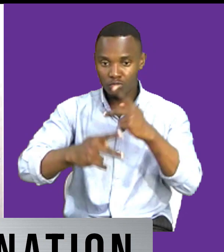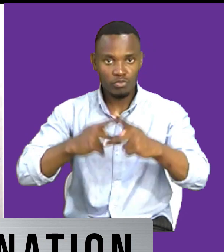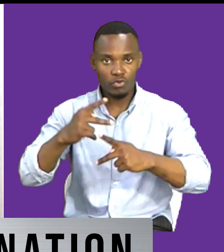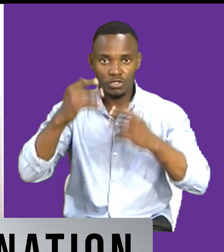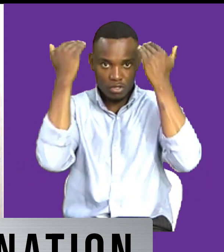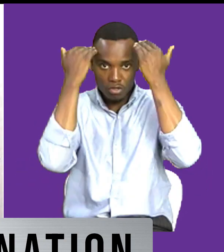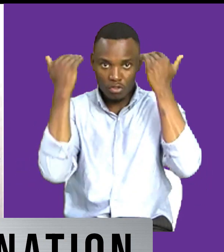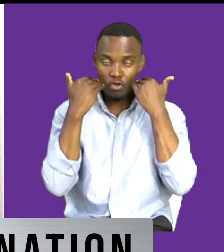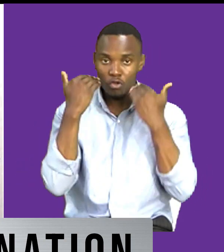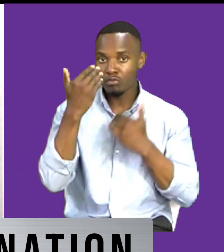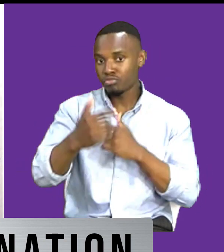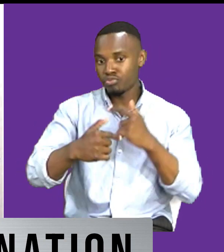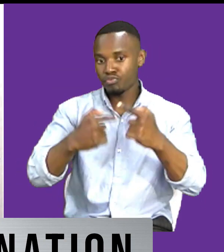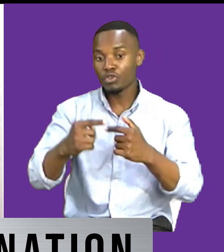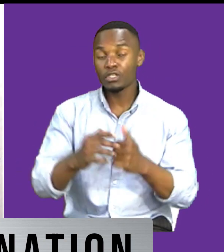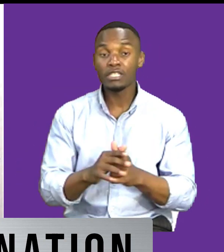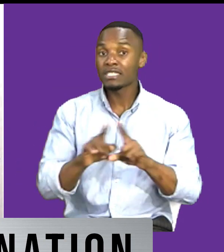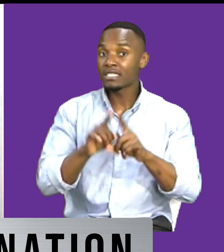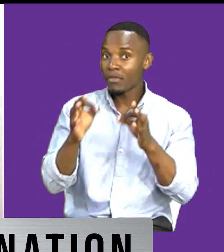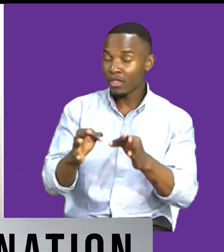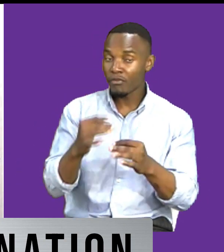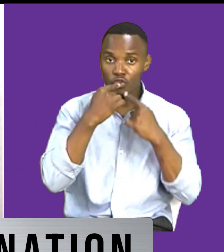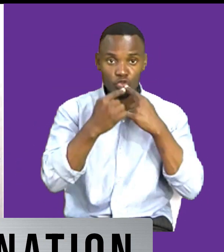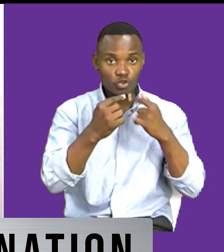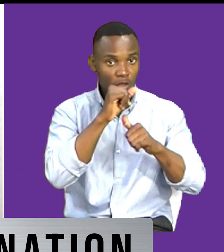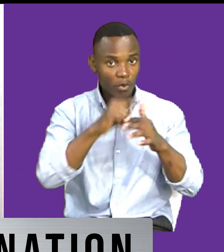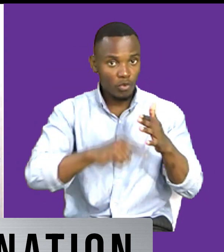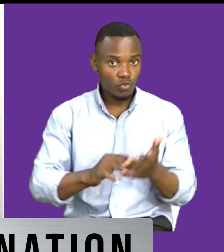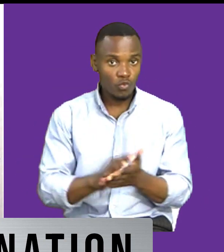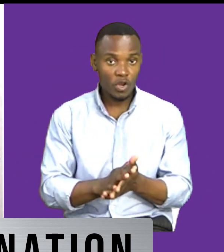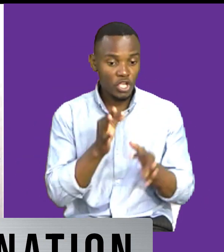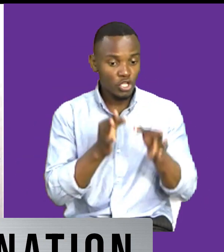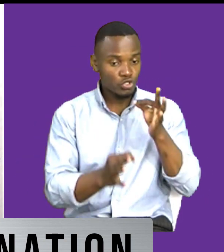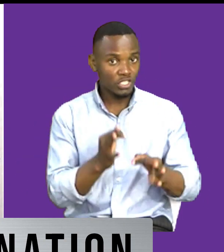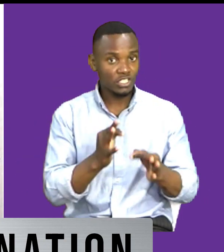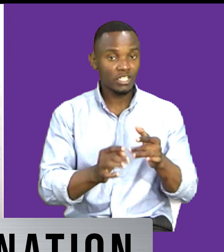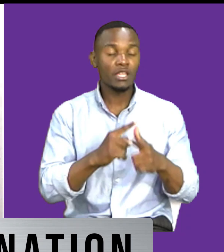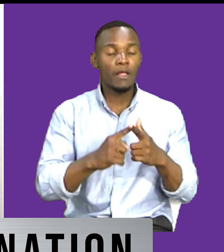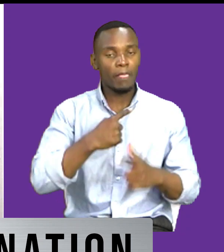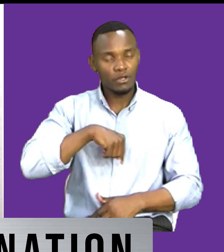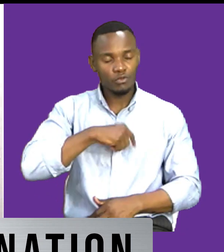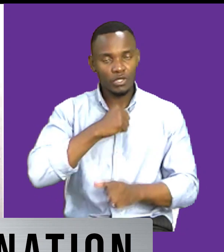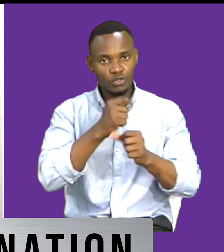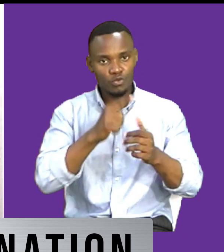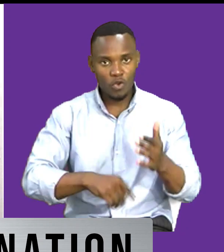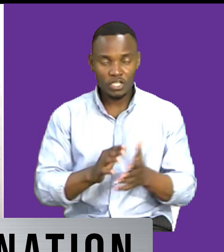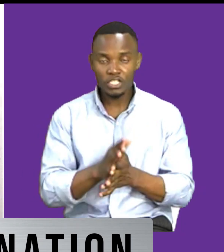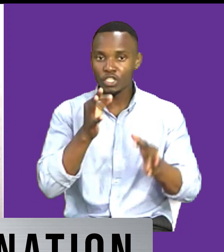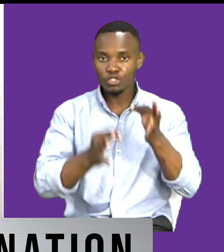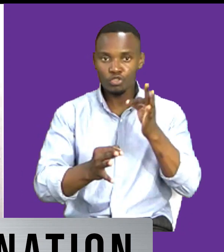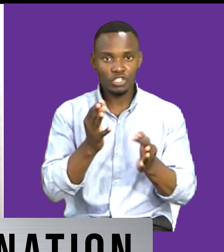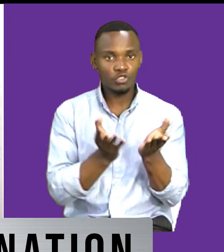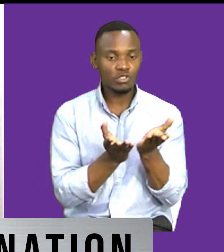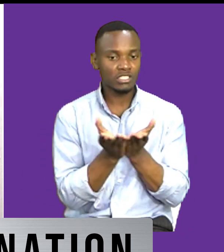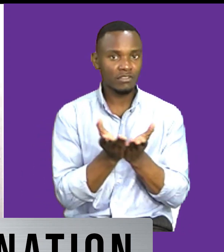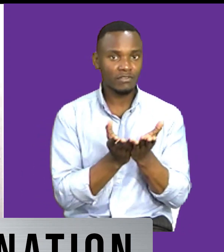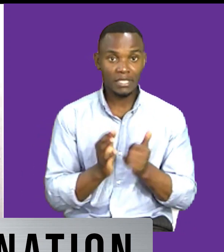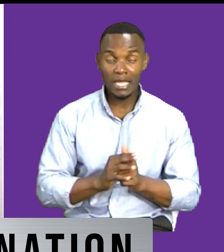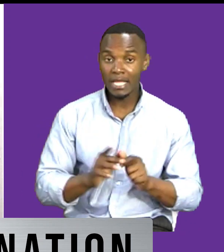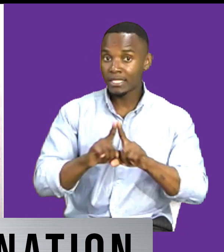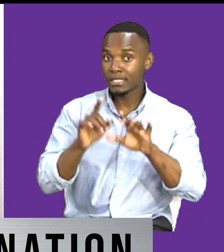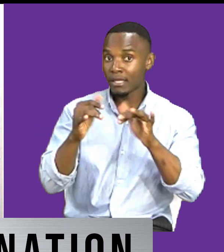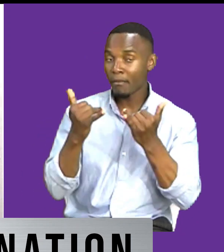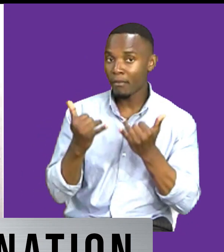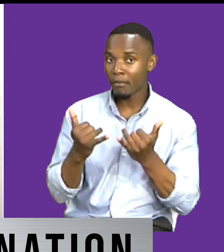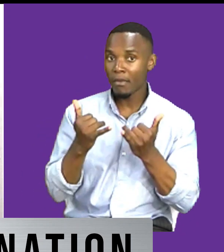So if anybody talks about judiciary, we are partakers of judicial services. By the way, the man on the sign